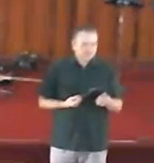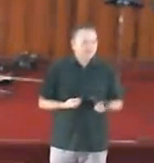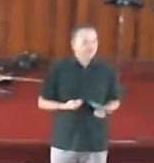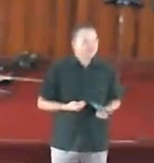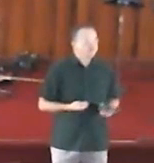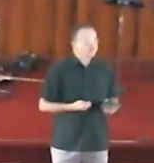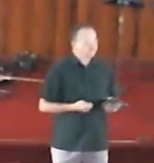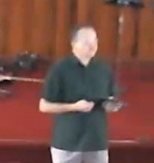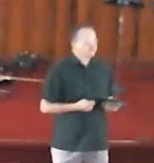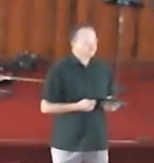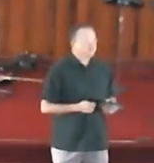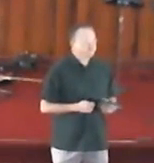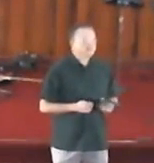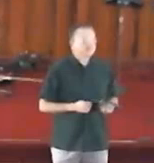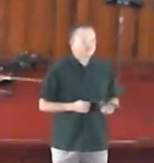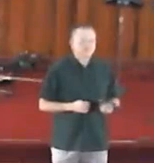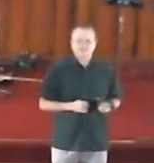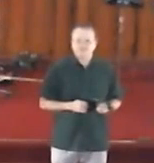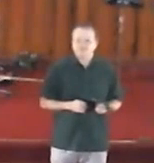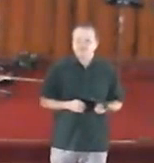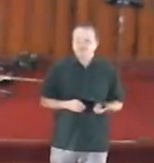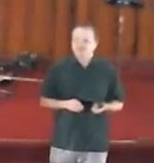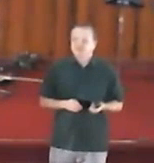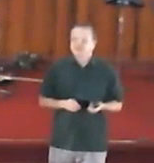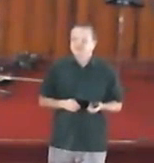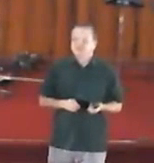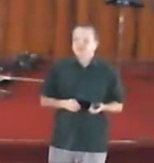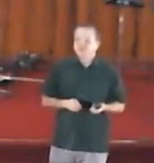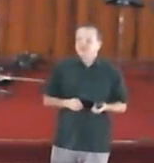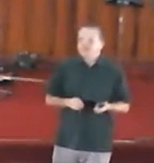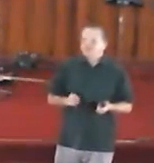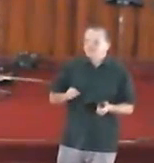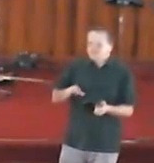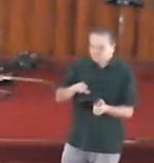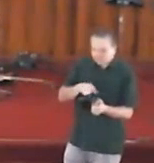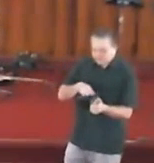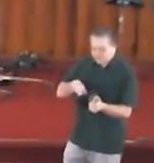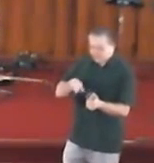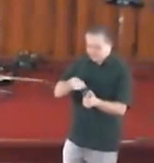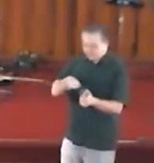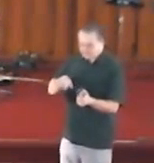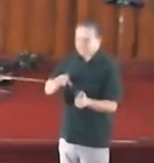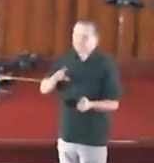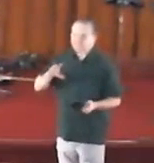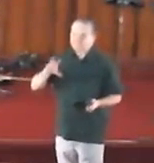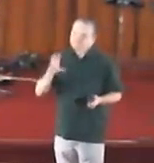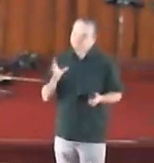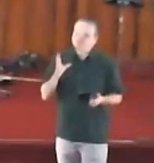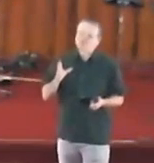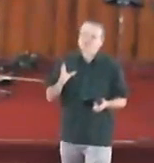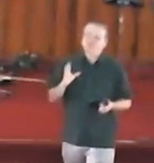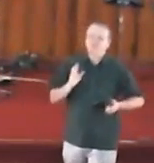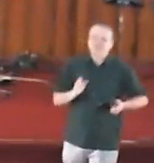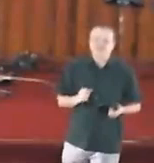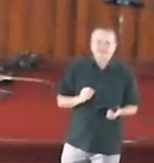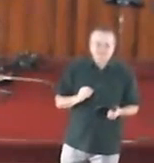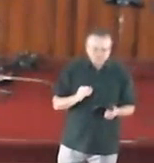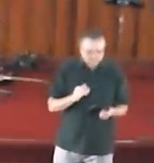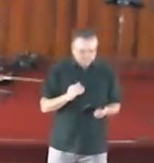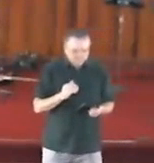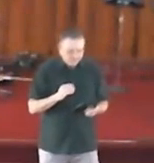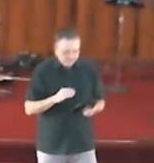de 12 hombres. They were about 12 men in all. Entonces, es interesante, estos 12